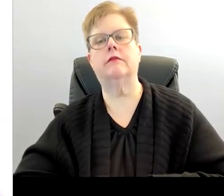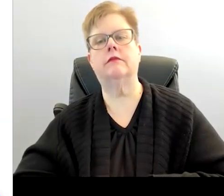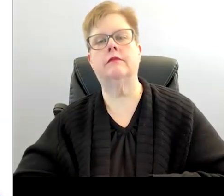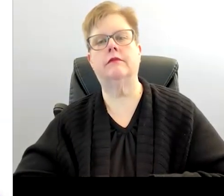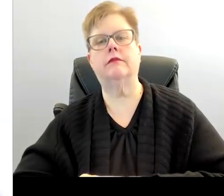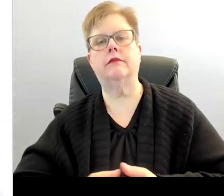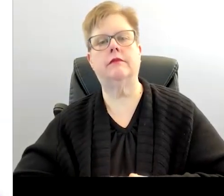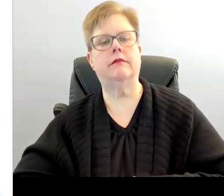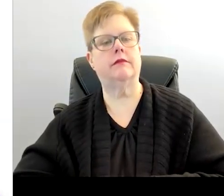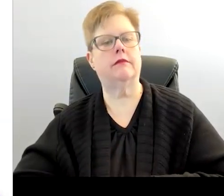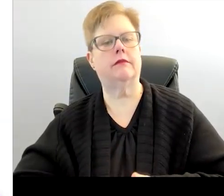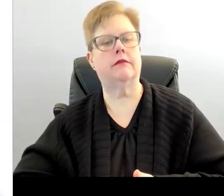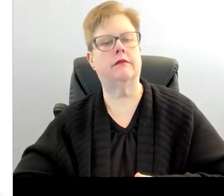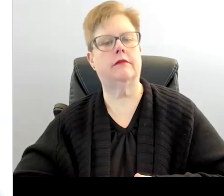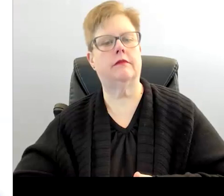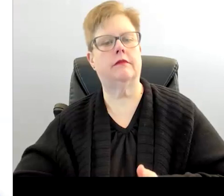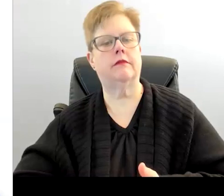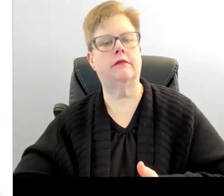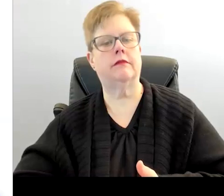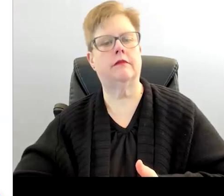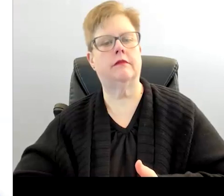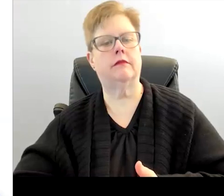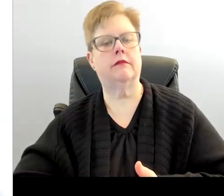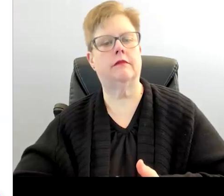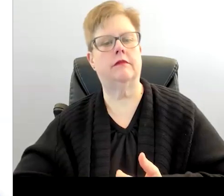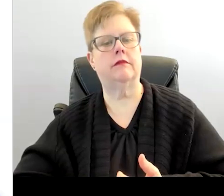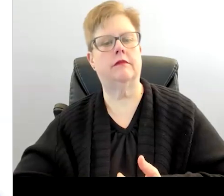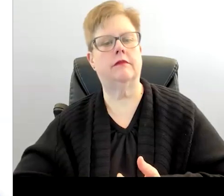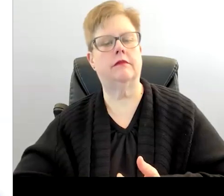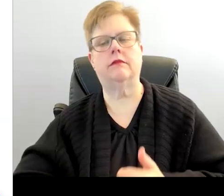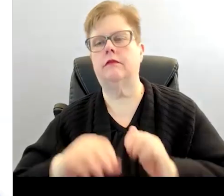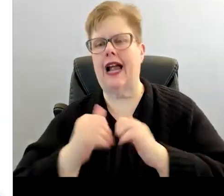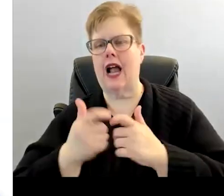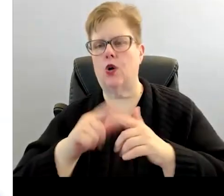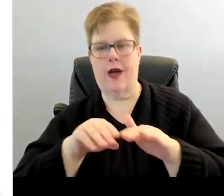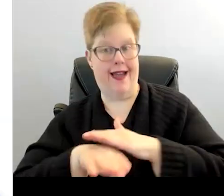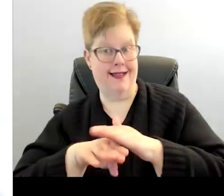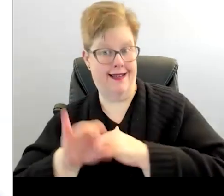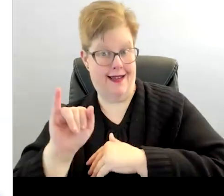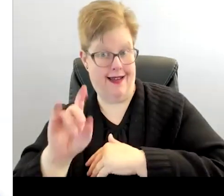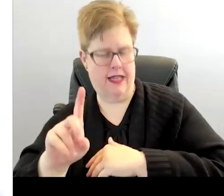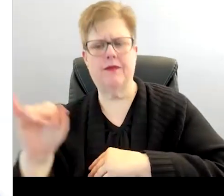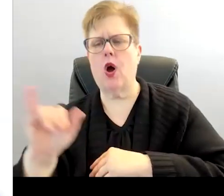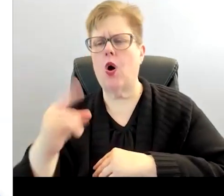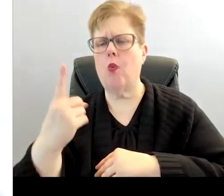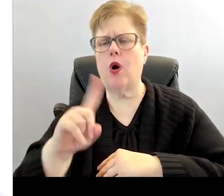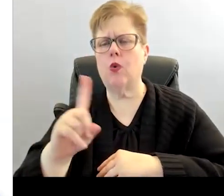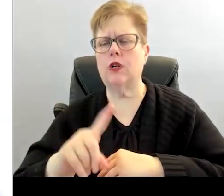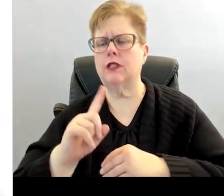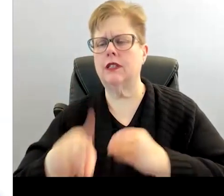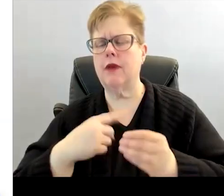In terms of how to access an ID. There's also a question